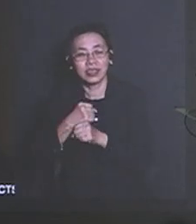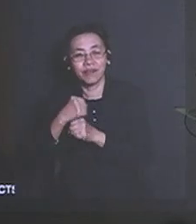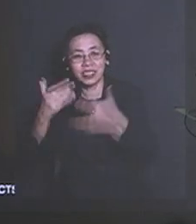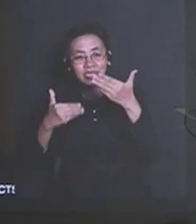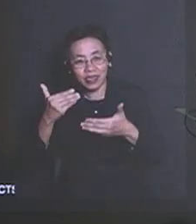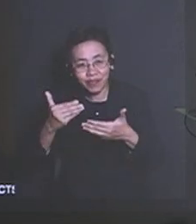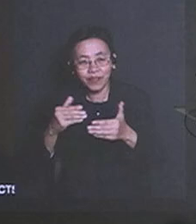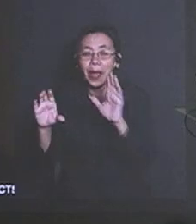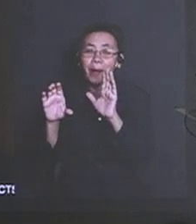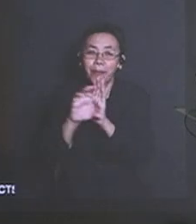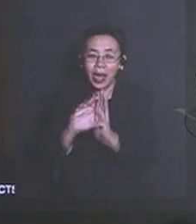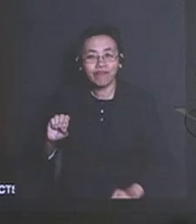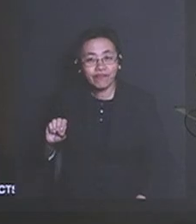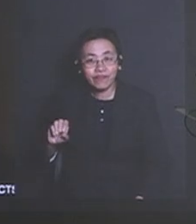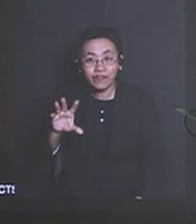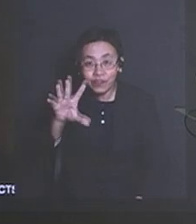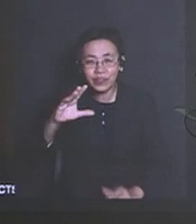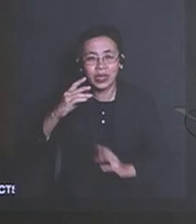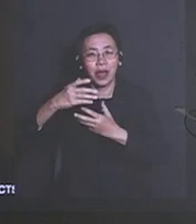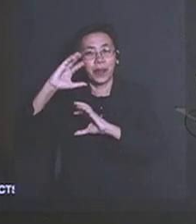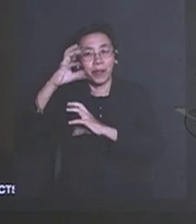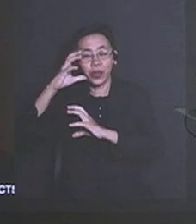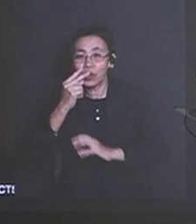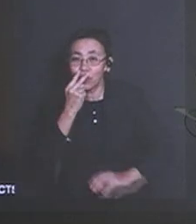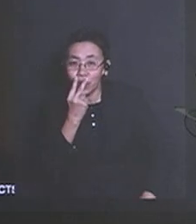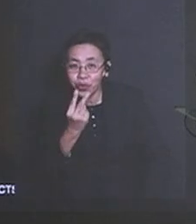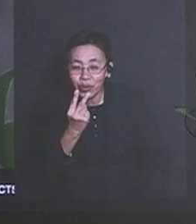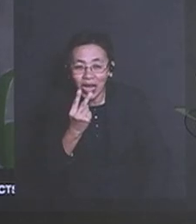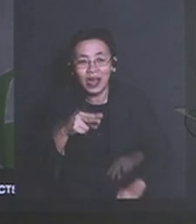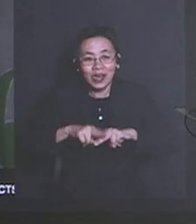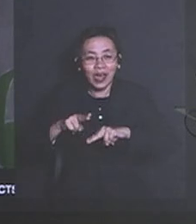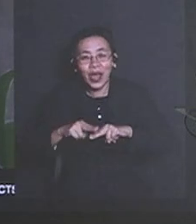also be used as an extra viewing spot.